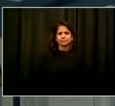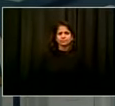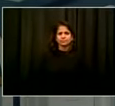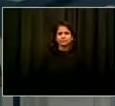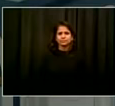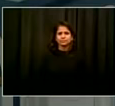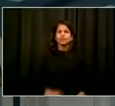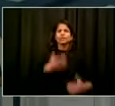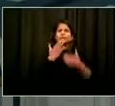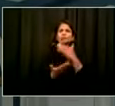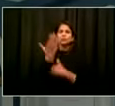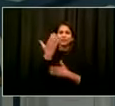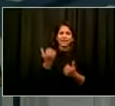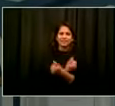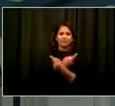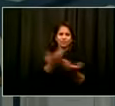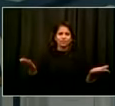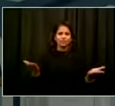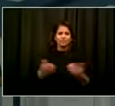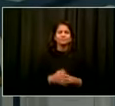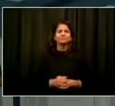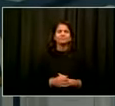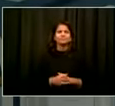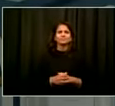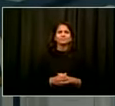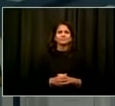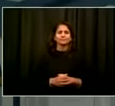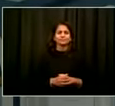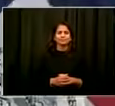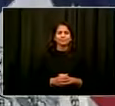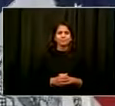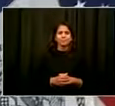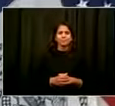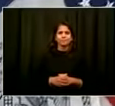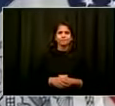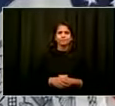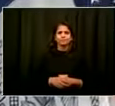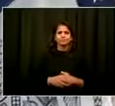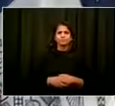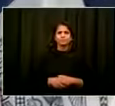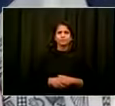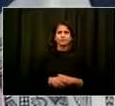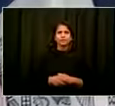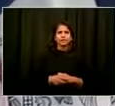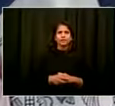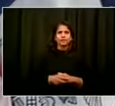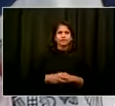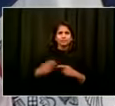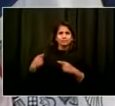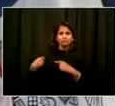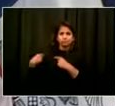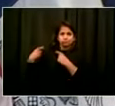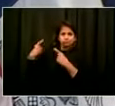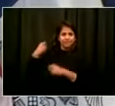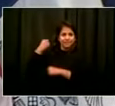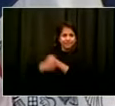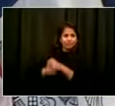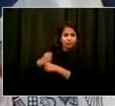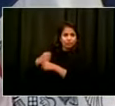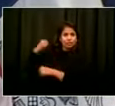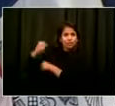Good morning, everybody. This has been, to say the least, an extraordinary year, an extraordinarily difficult year and painful year on so many